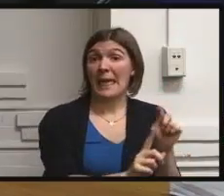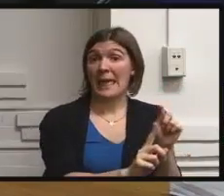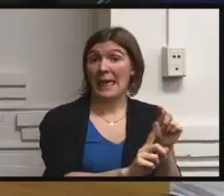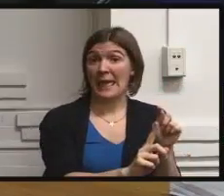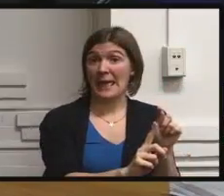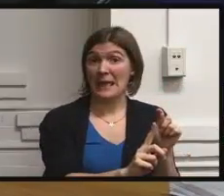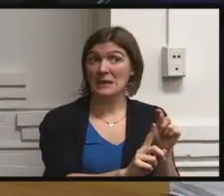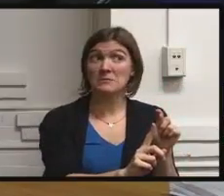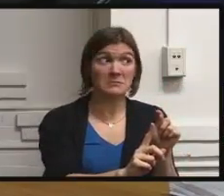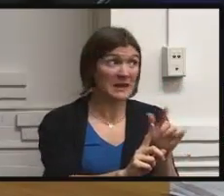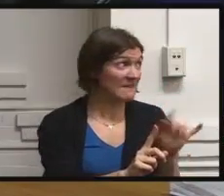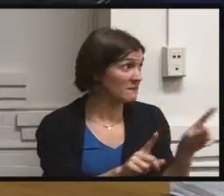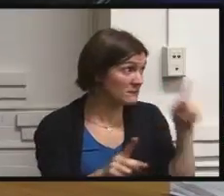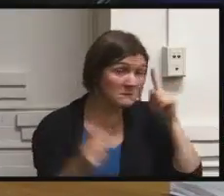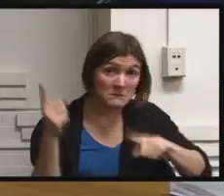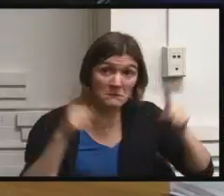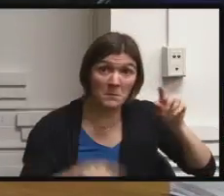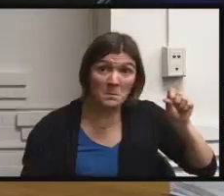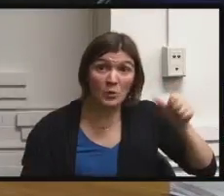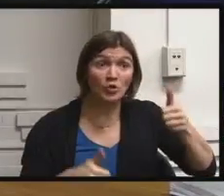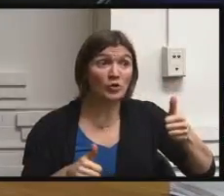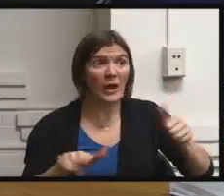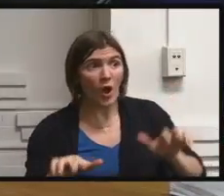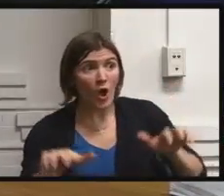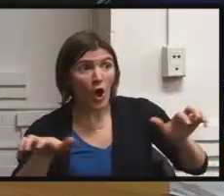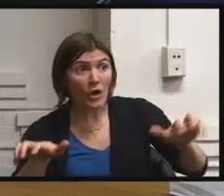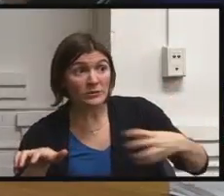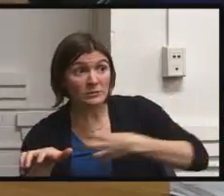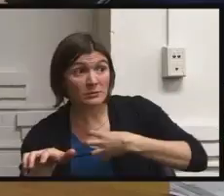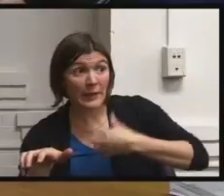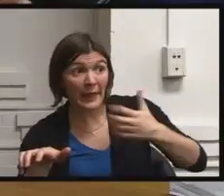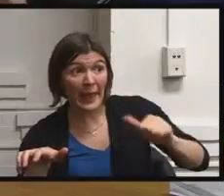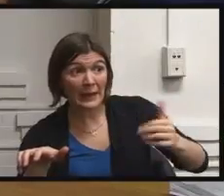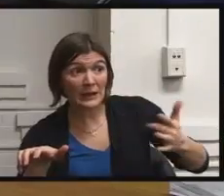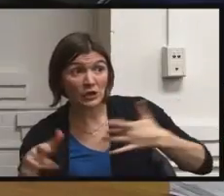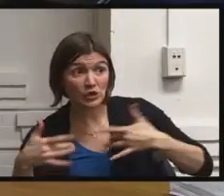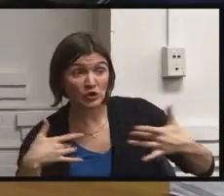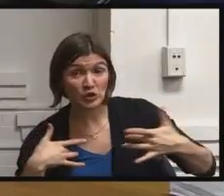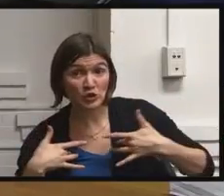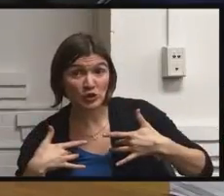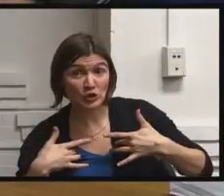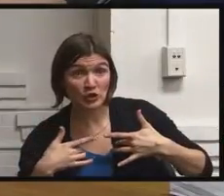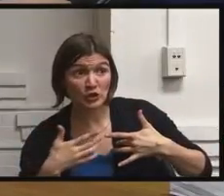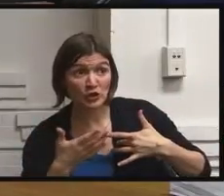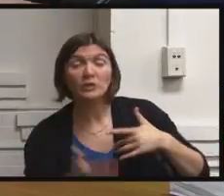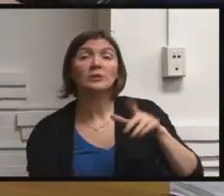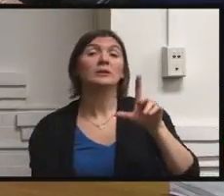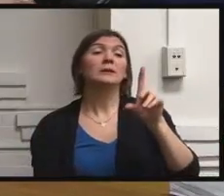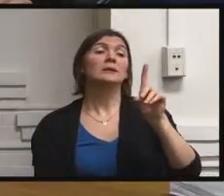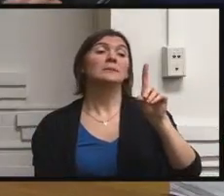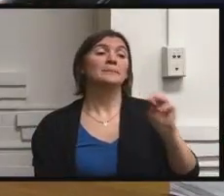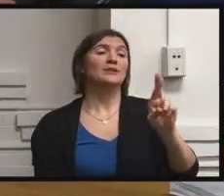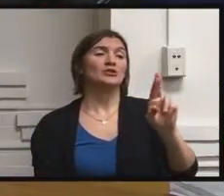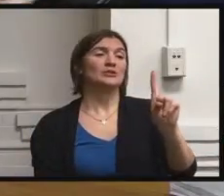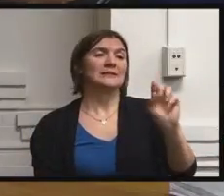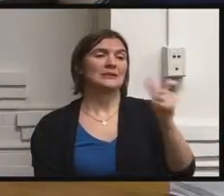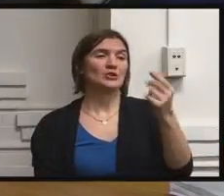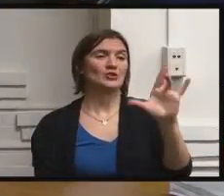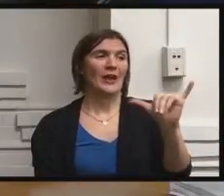towards, hearing nobody saying anything different. Anybody in attendance have any comments about that? Mr. DeGray?